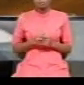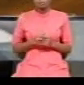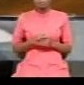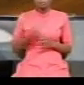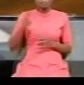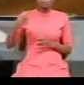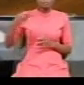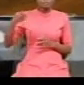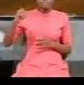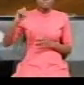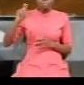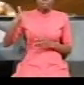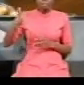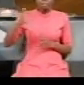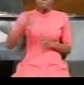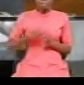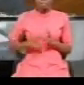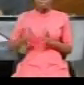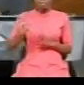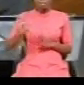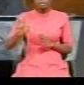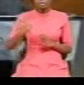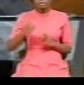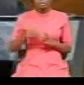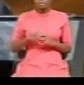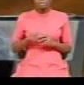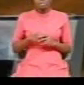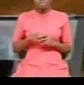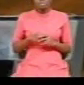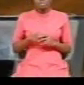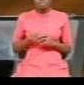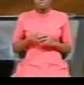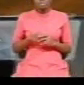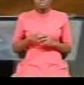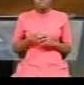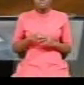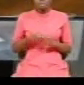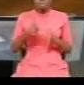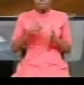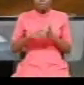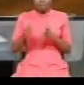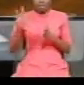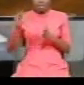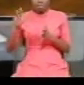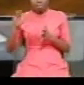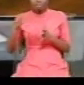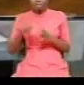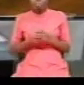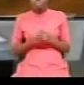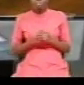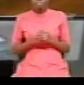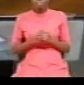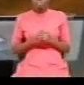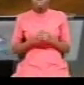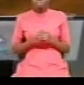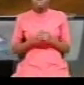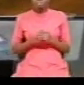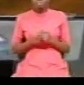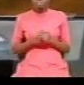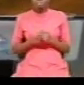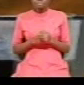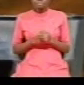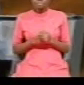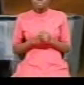Philippians chapter 3, verse 13. Philippians chapter